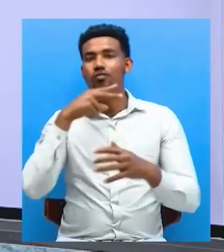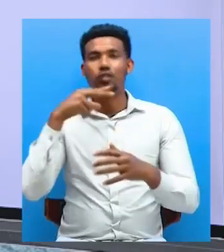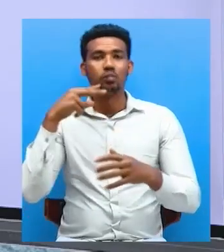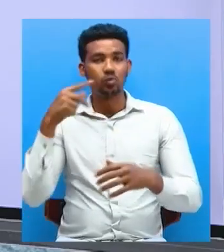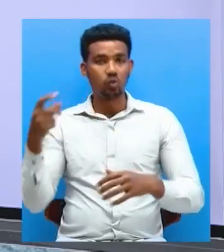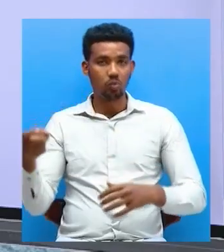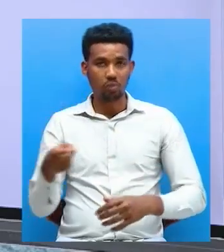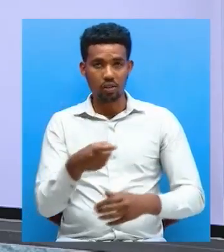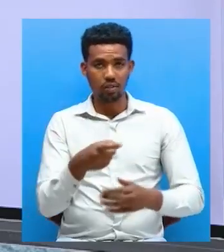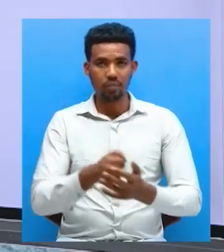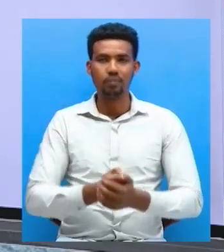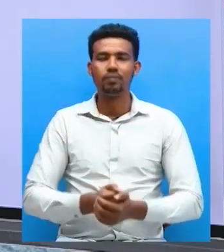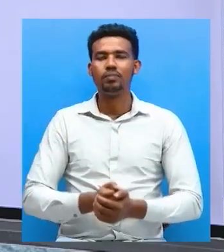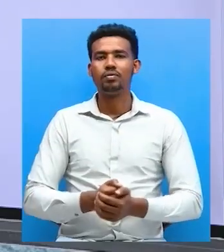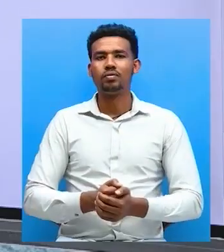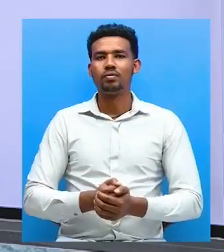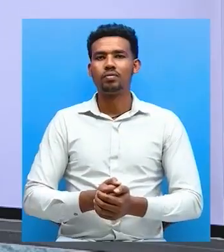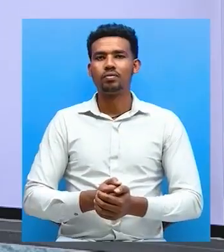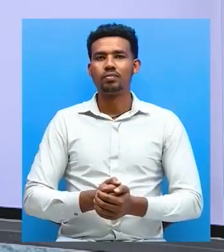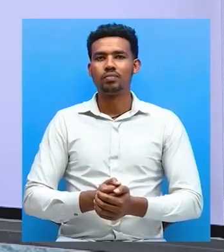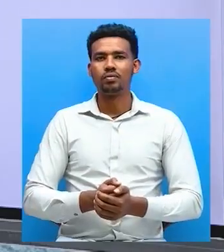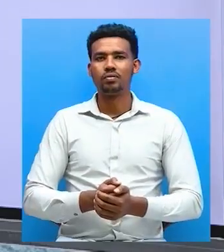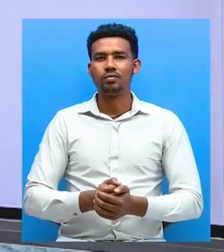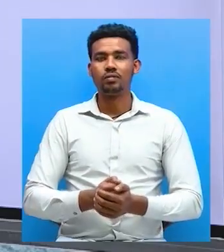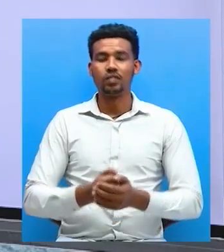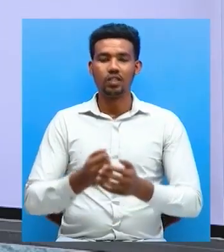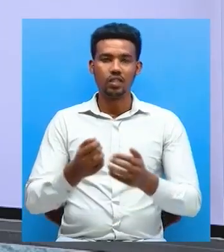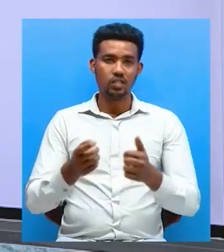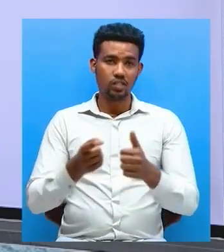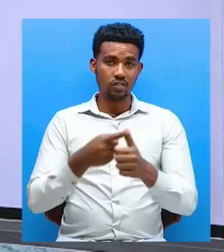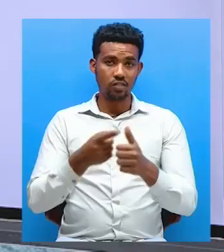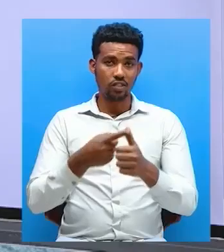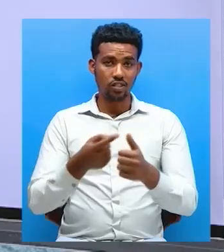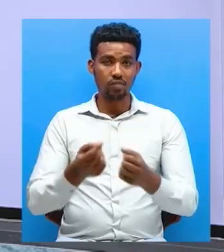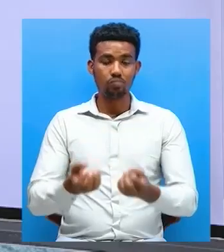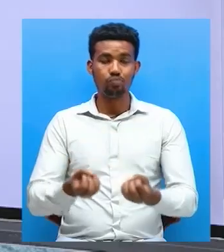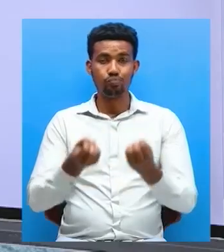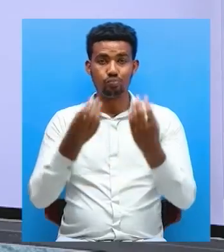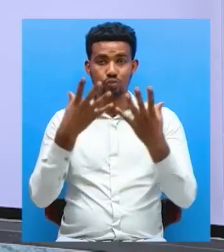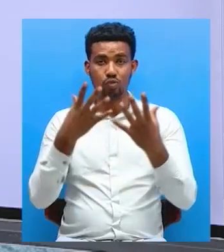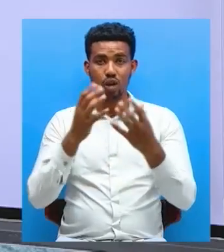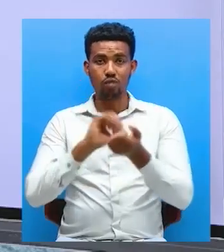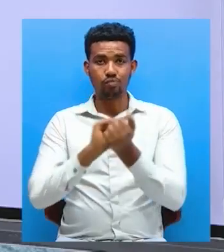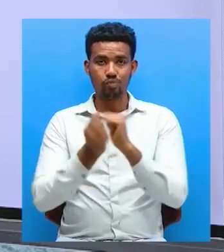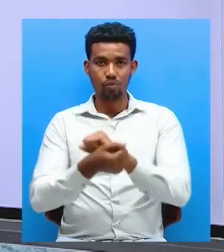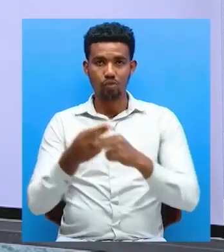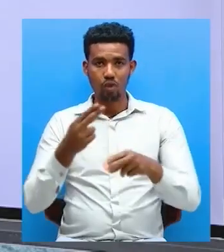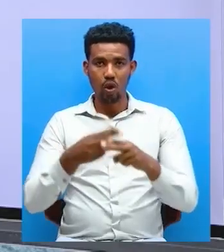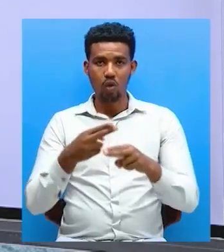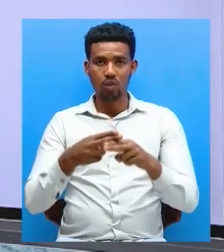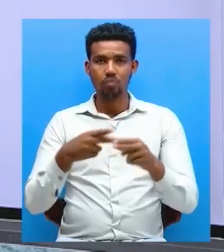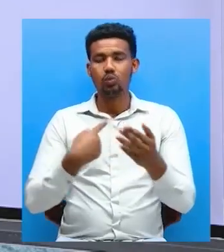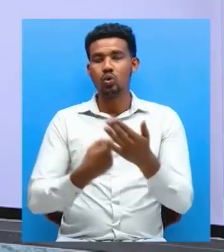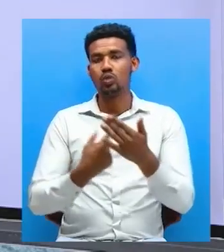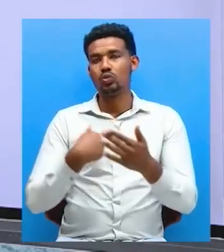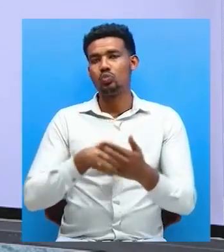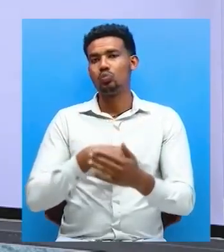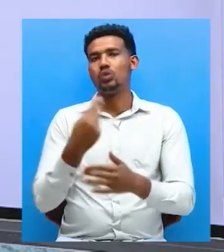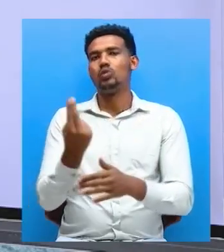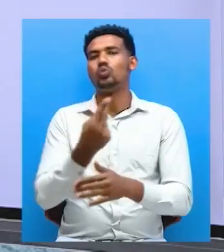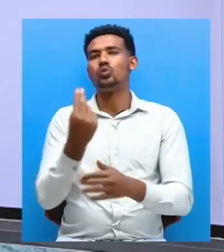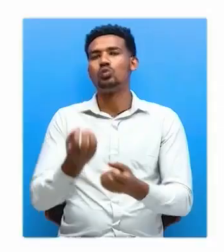uppers is called plural pronoun, so we are going to use plural verb to be.